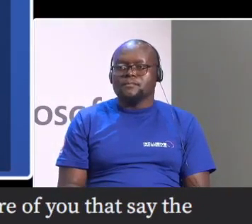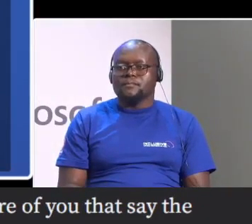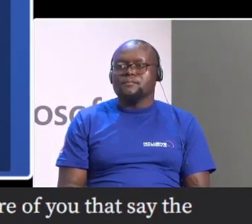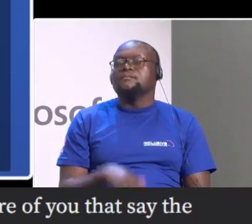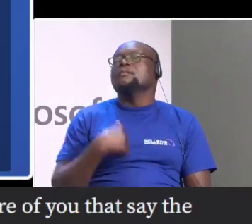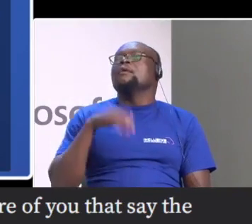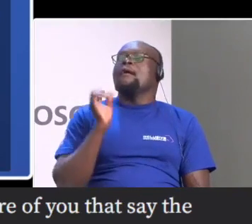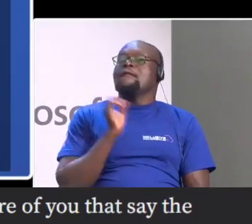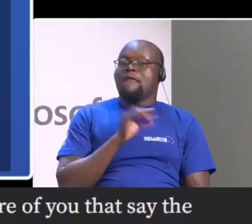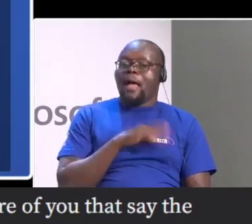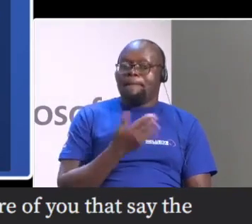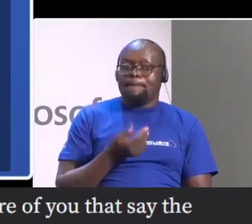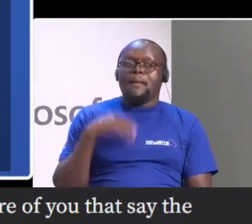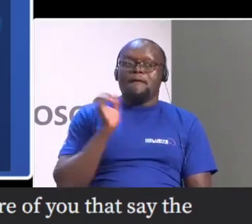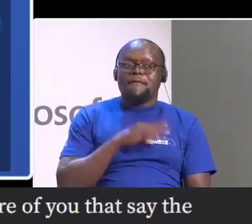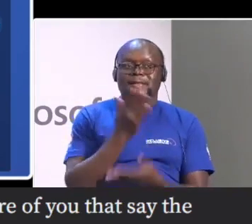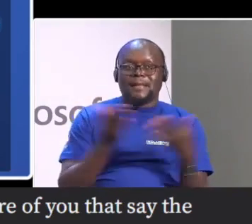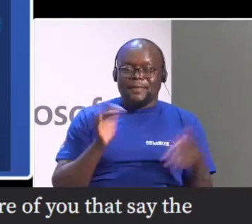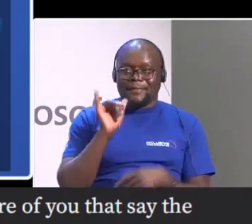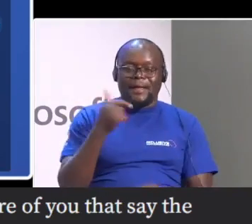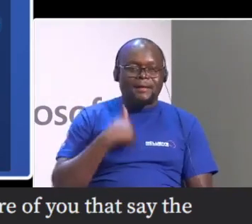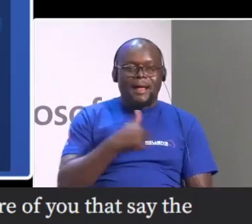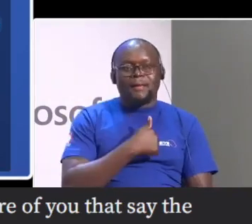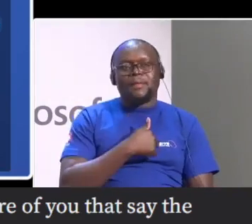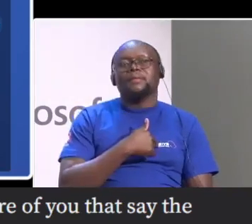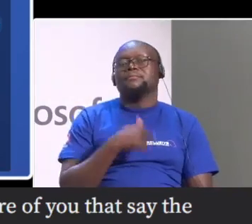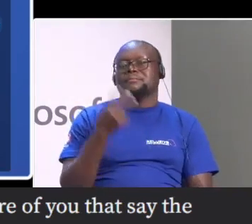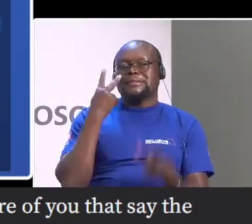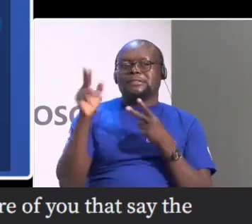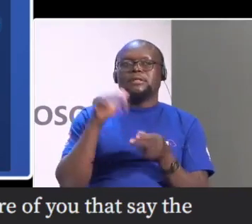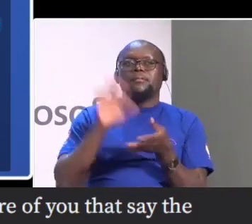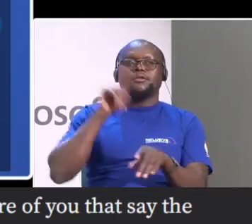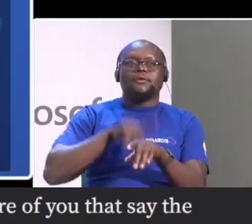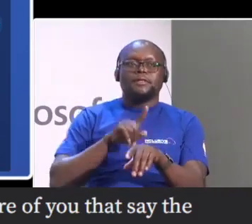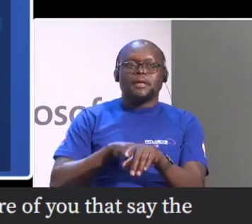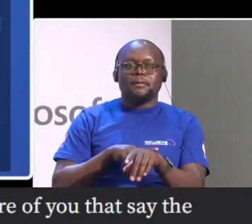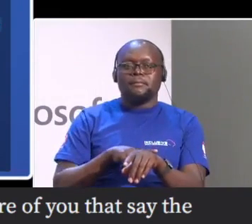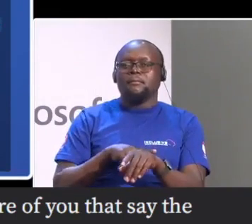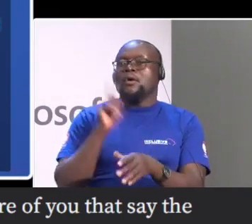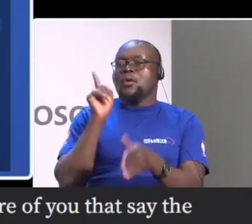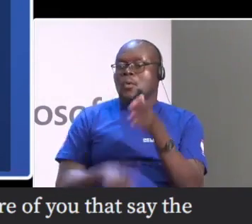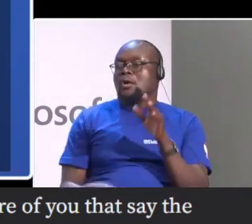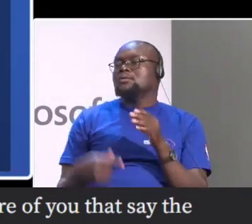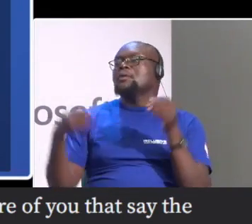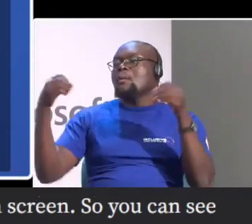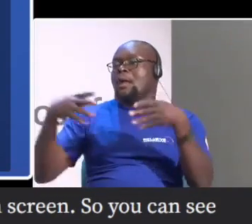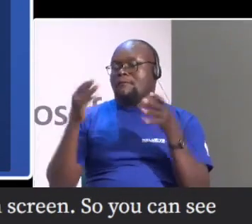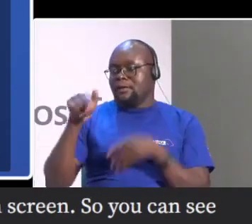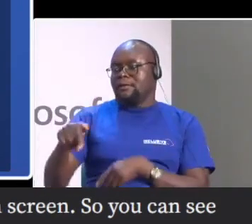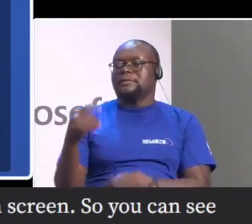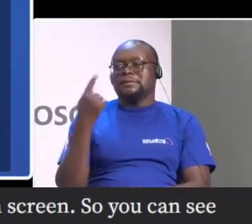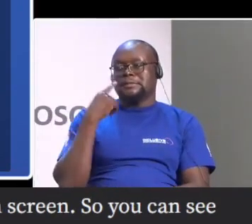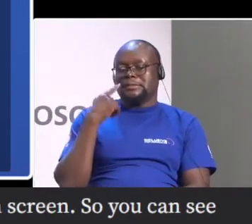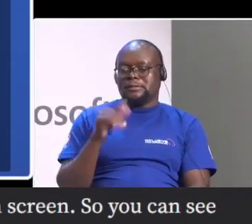So fear is something that I think we come across a lot. What stands out on this screen for you,